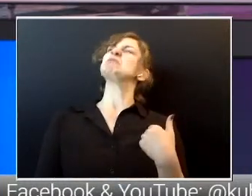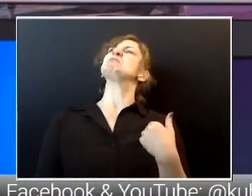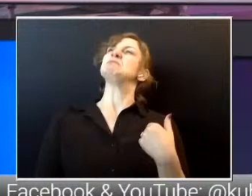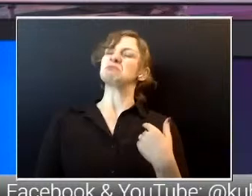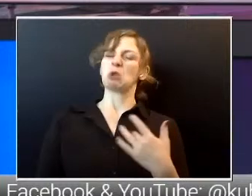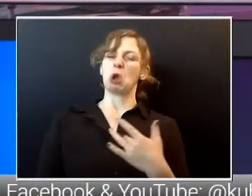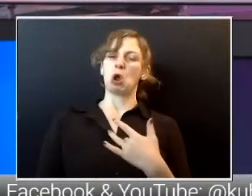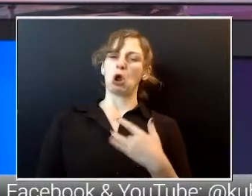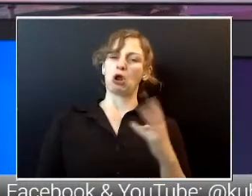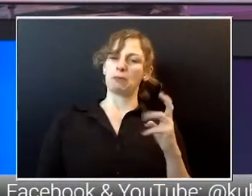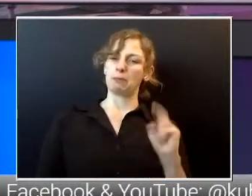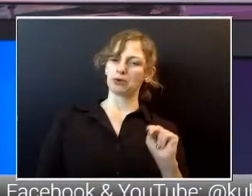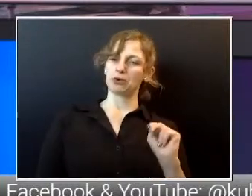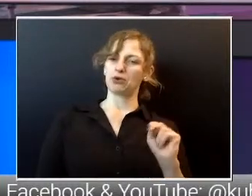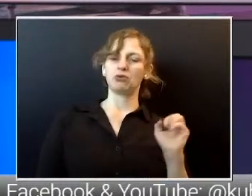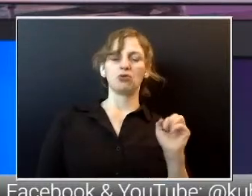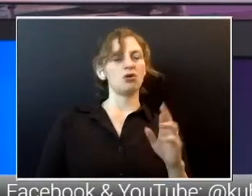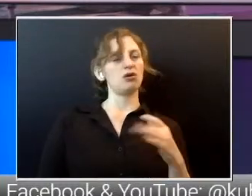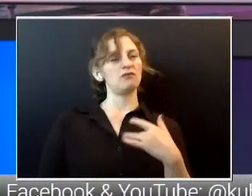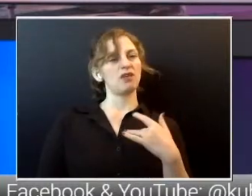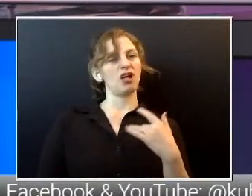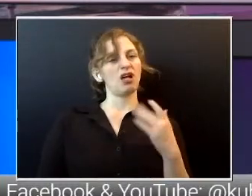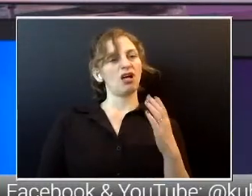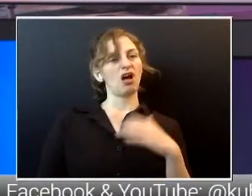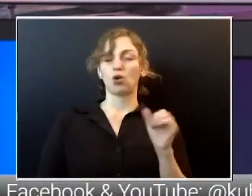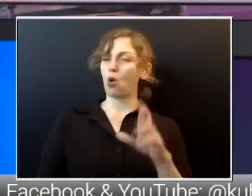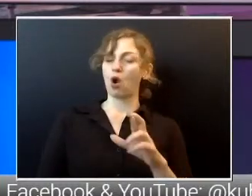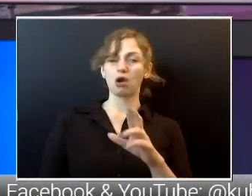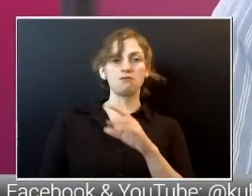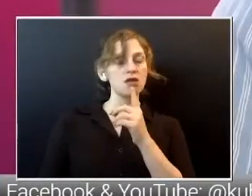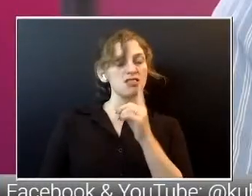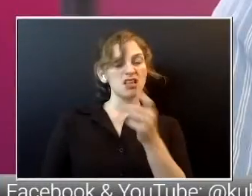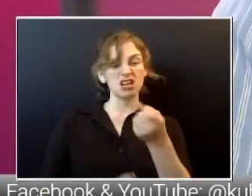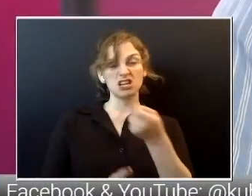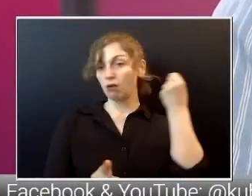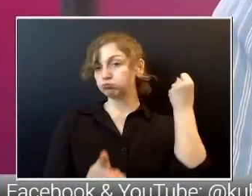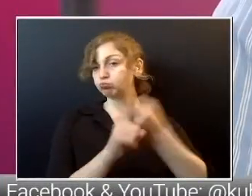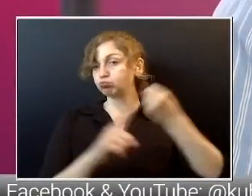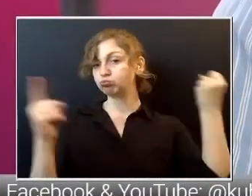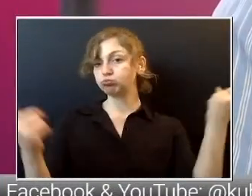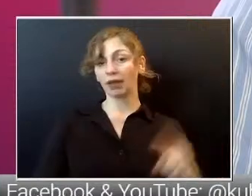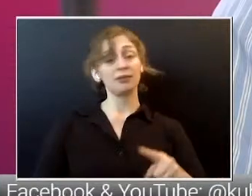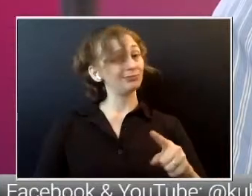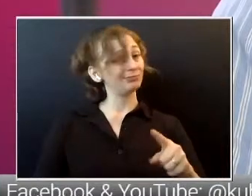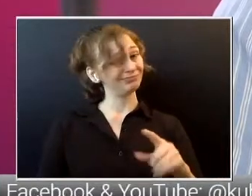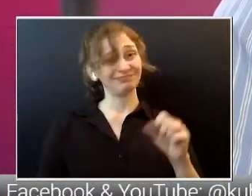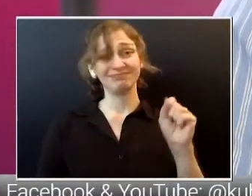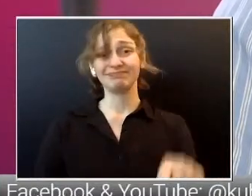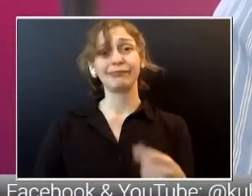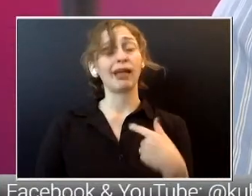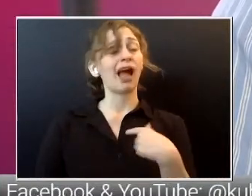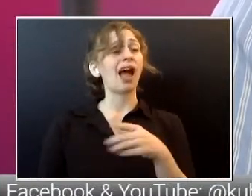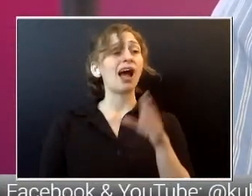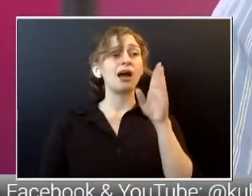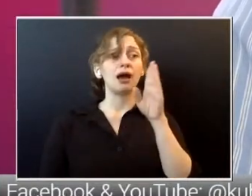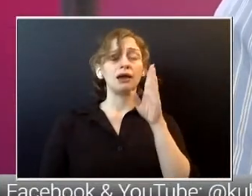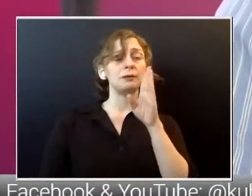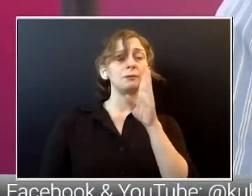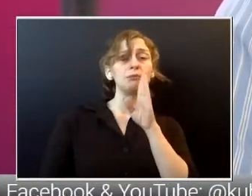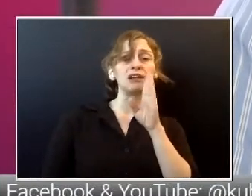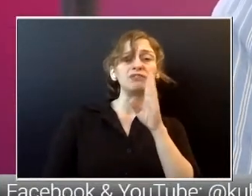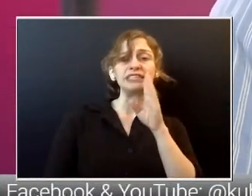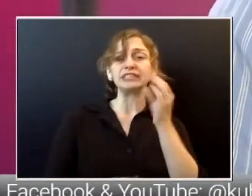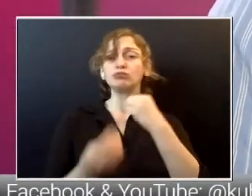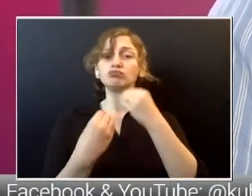it truly just come on like a freight train? Came on like a freight train. I had just had breakfast and walked with my friend. I'm all about